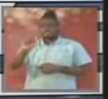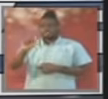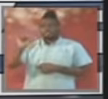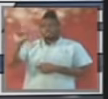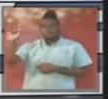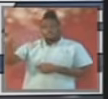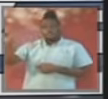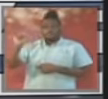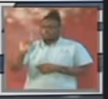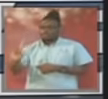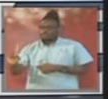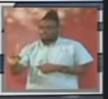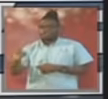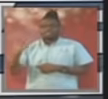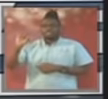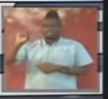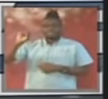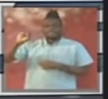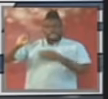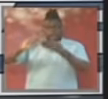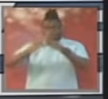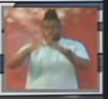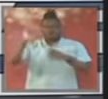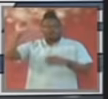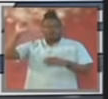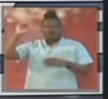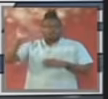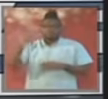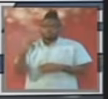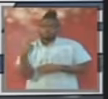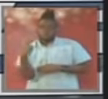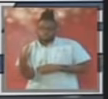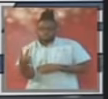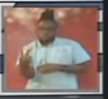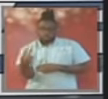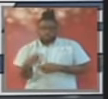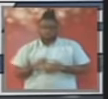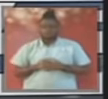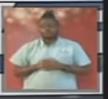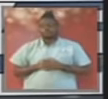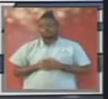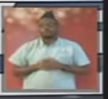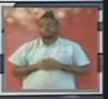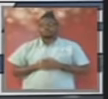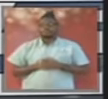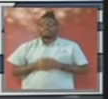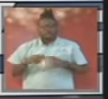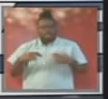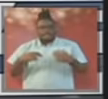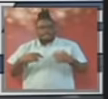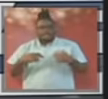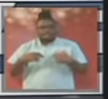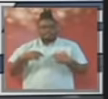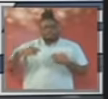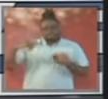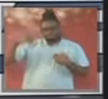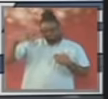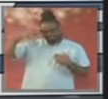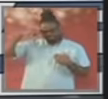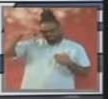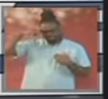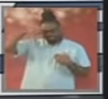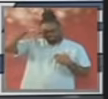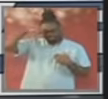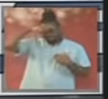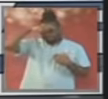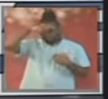And the Scarborough Regional Hospital at the Fort, 2 patients. There are suspected cases at 6 of our 7